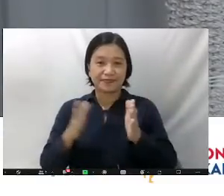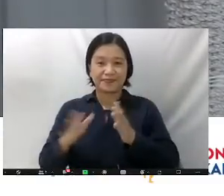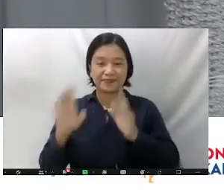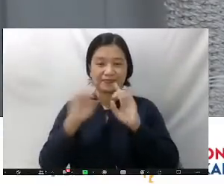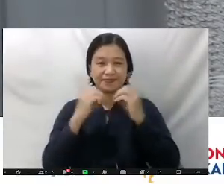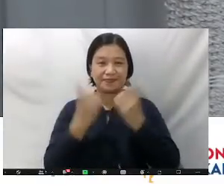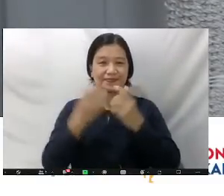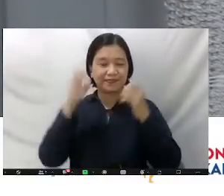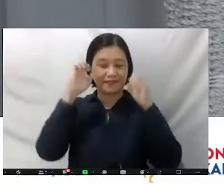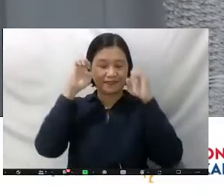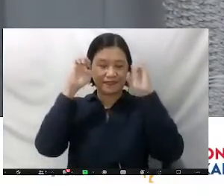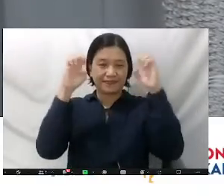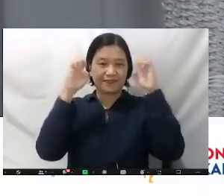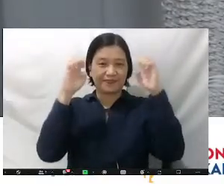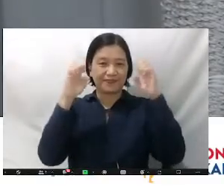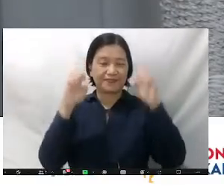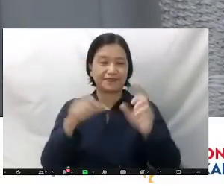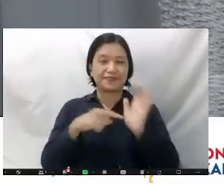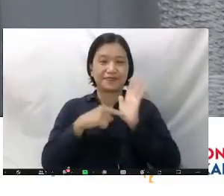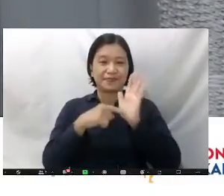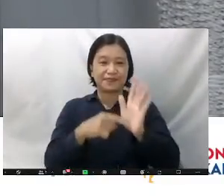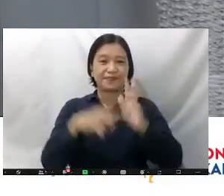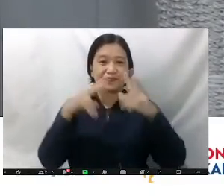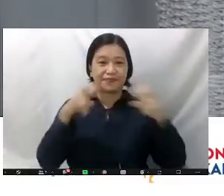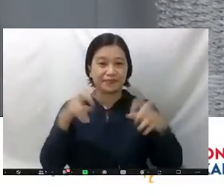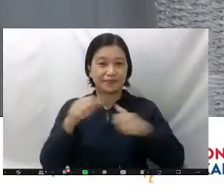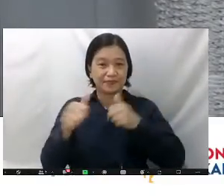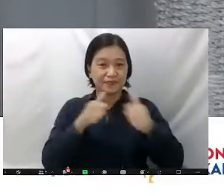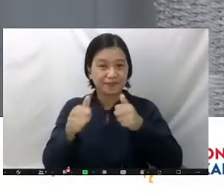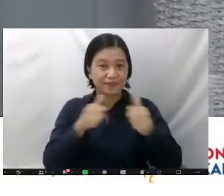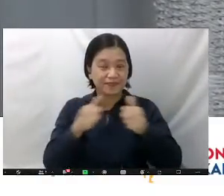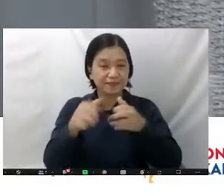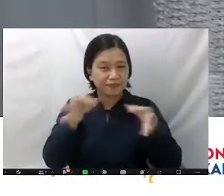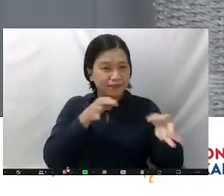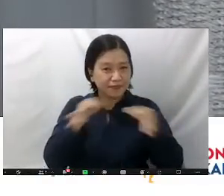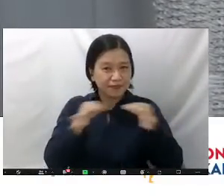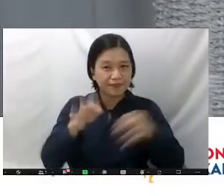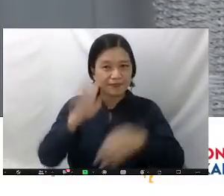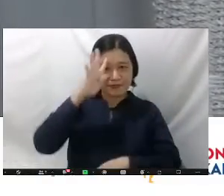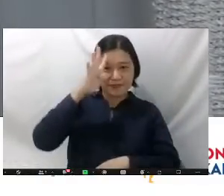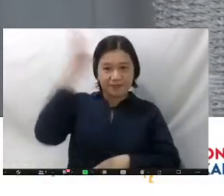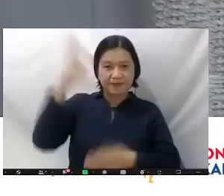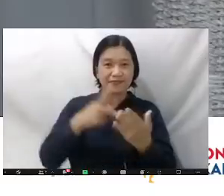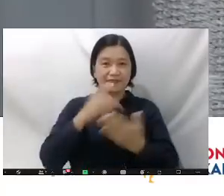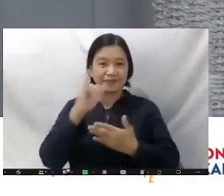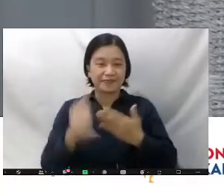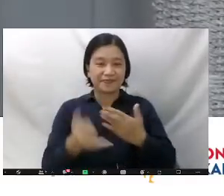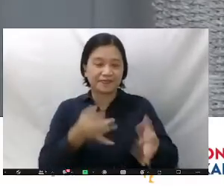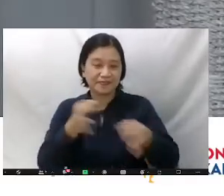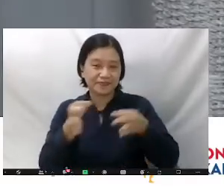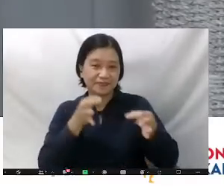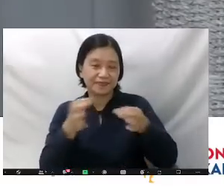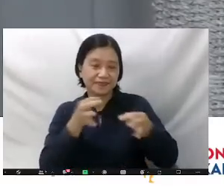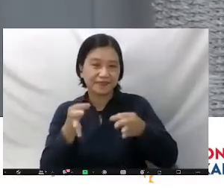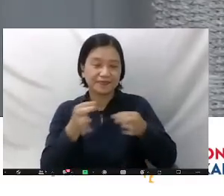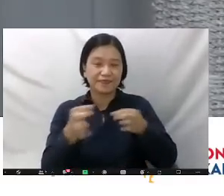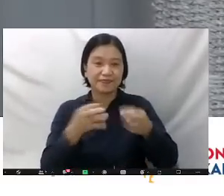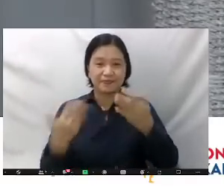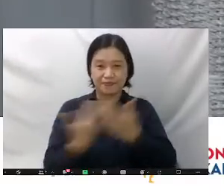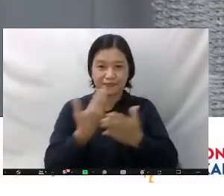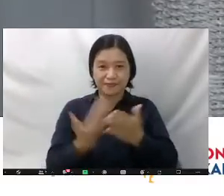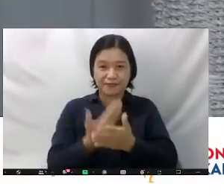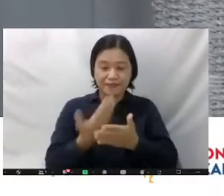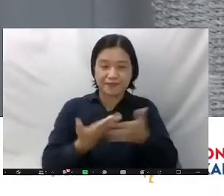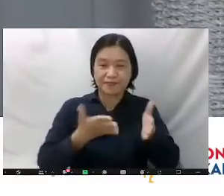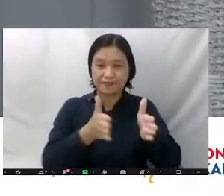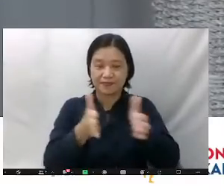which features research competitions, exposition of innovative projects, elaboration of emerging trends, and exhibition of